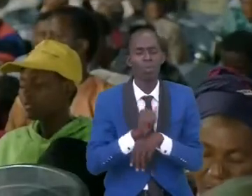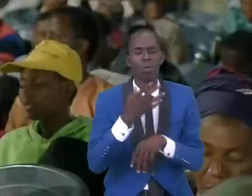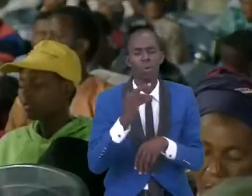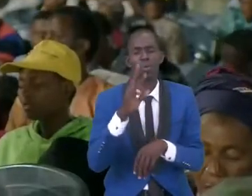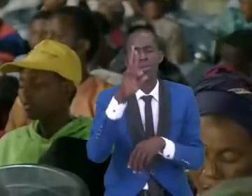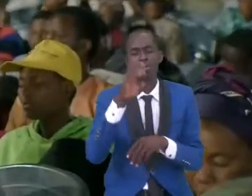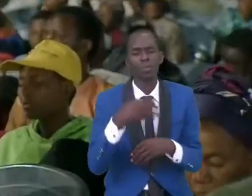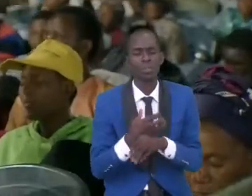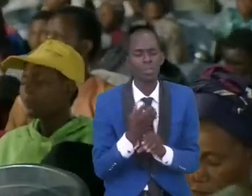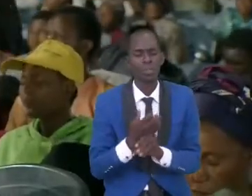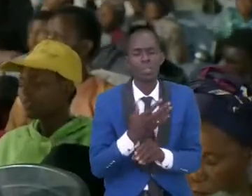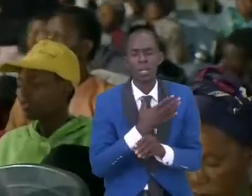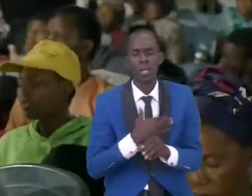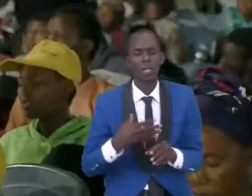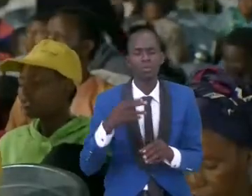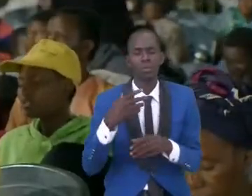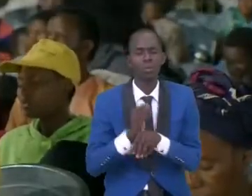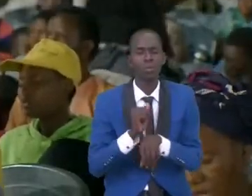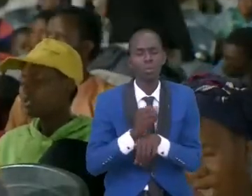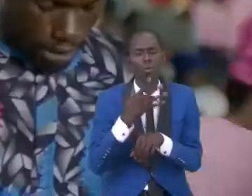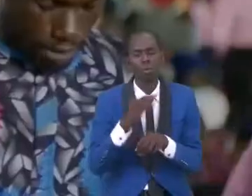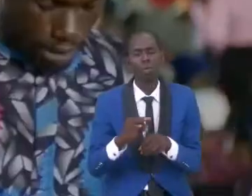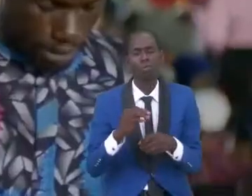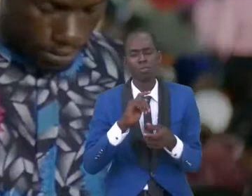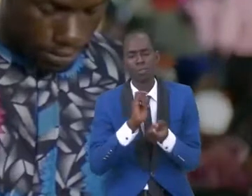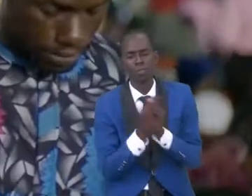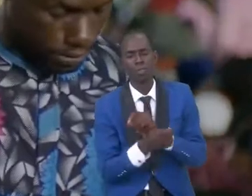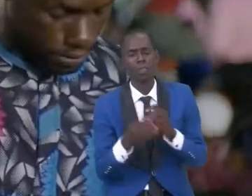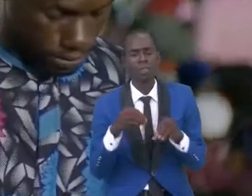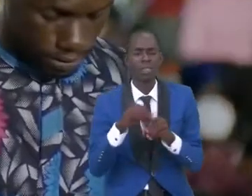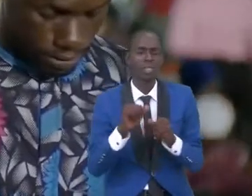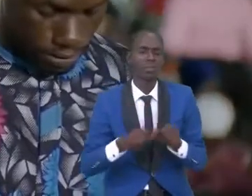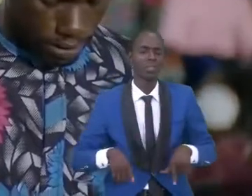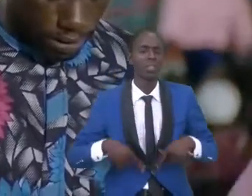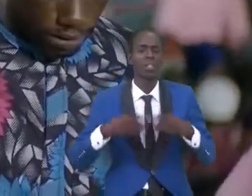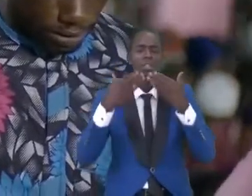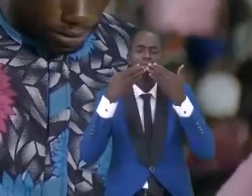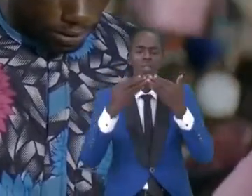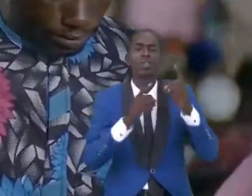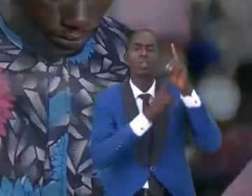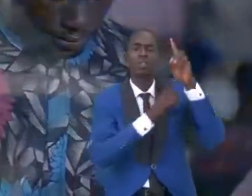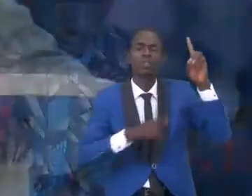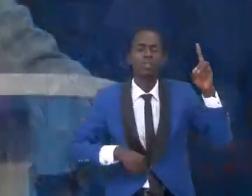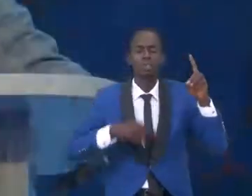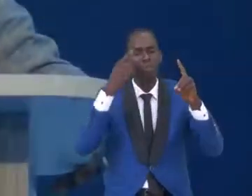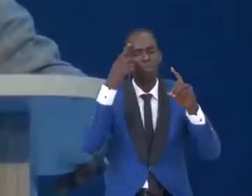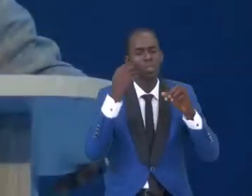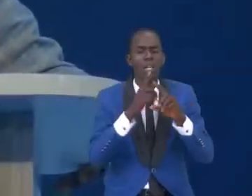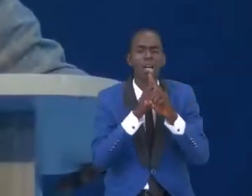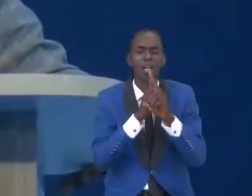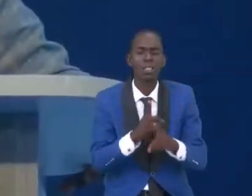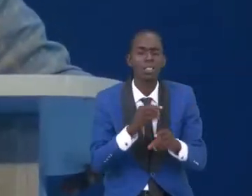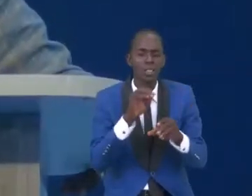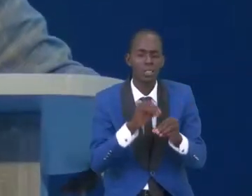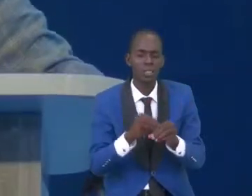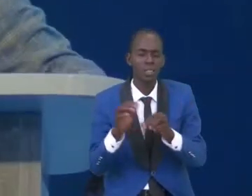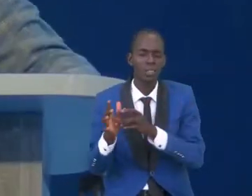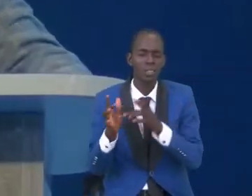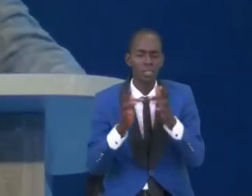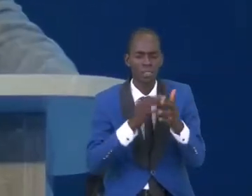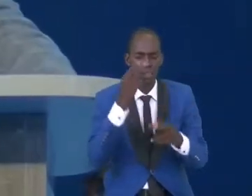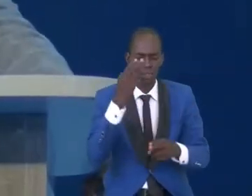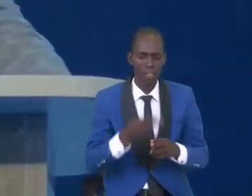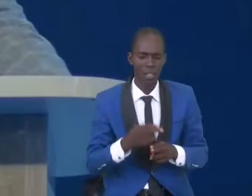and transformation in every life. Thank you, Lord, for the answer. In Jesus' name